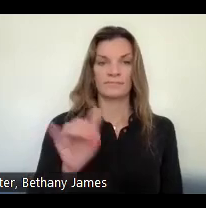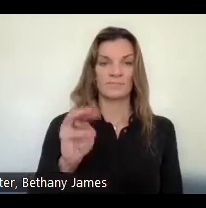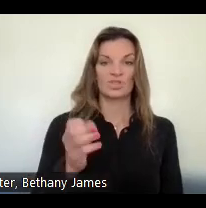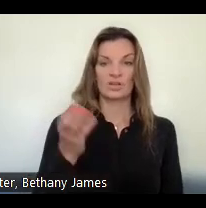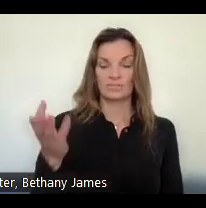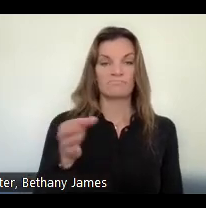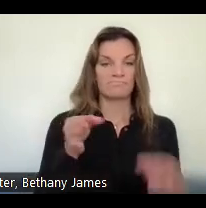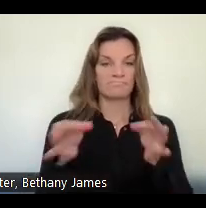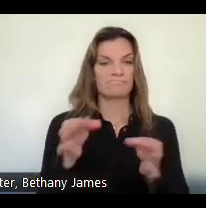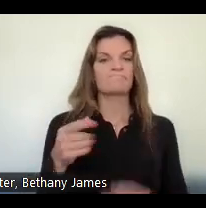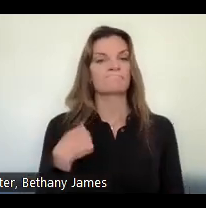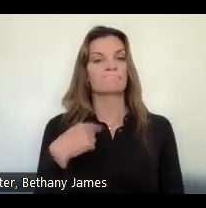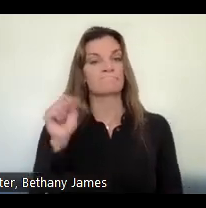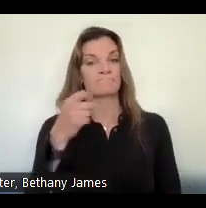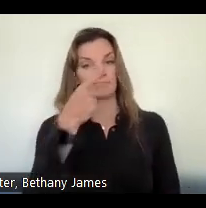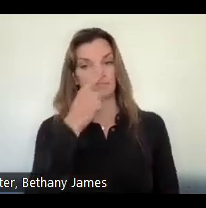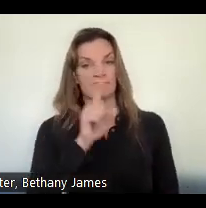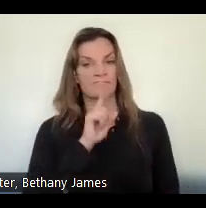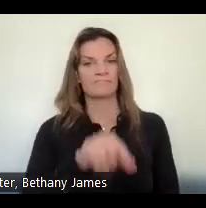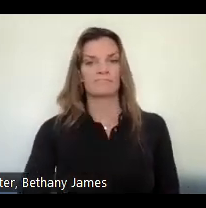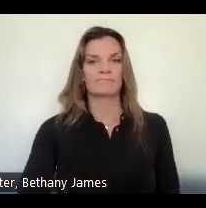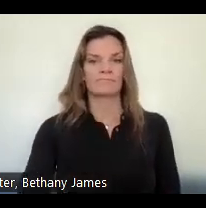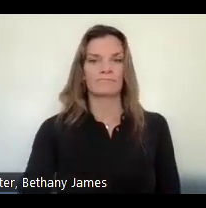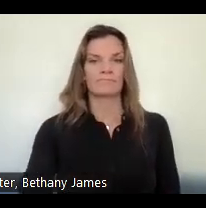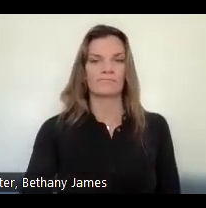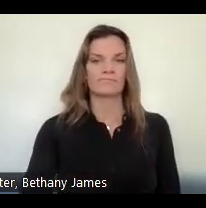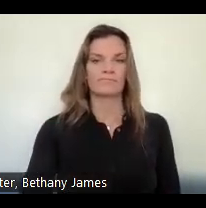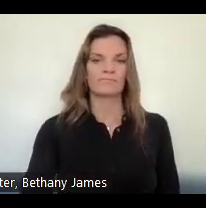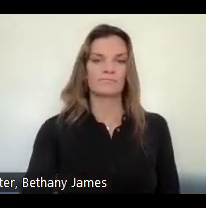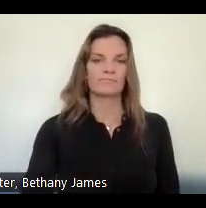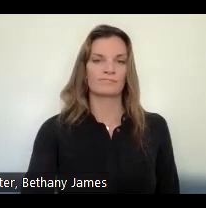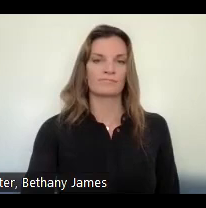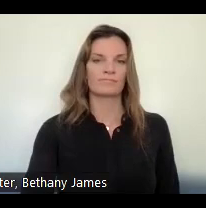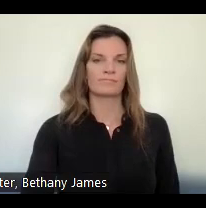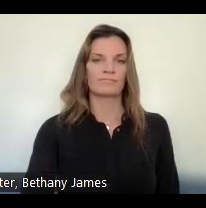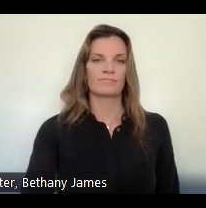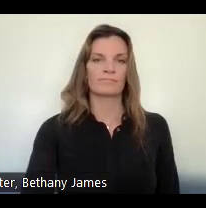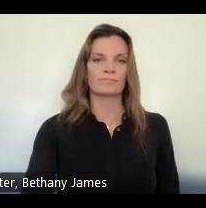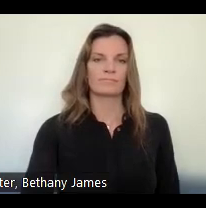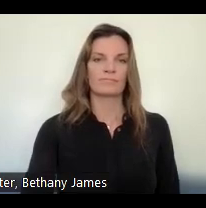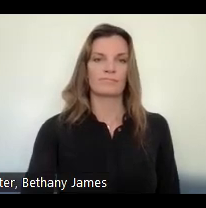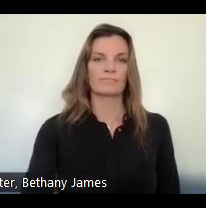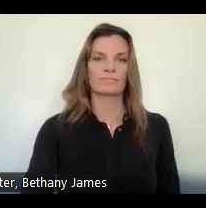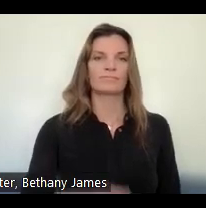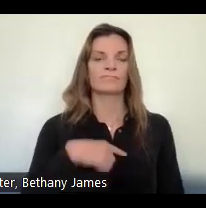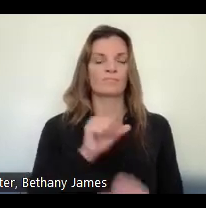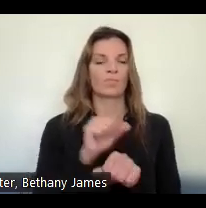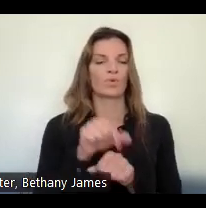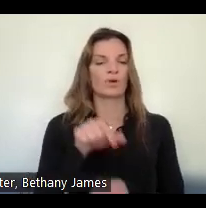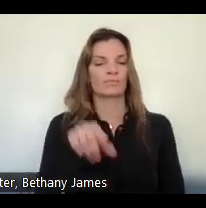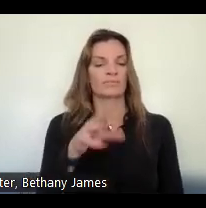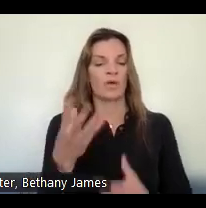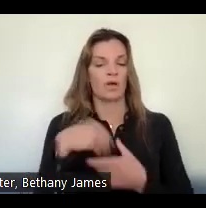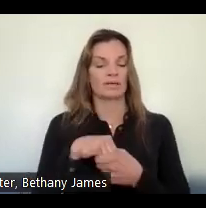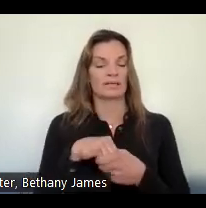I can speak to this. So Okay. I actually worked the Autism Alliance of Michigan. One of our pillars is actually employment.